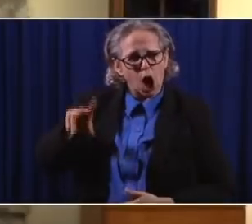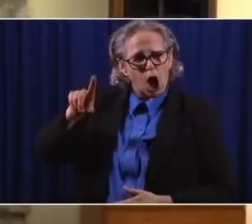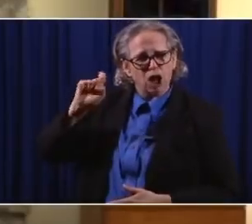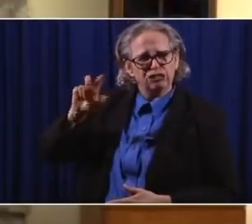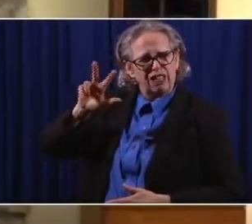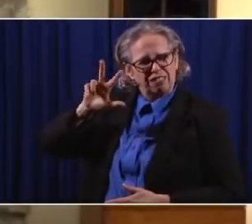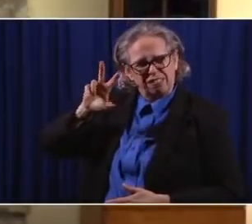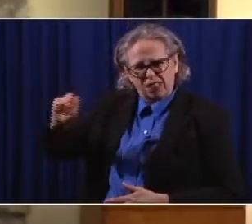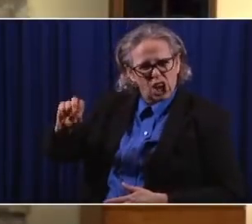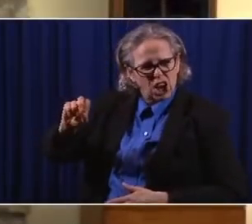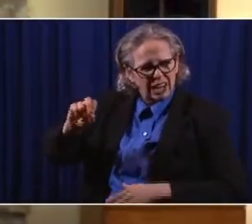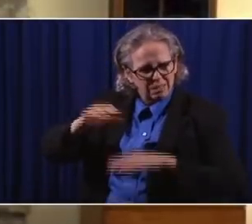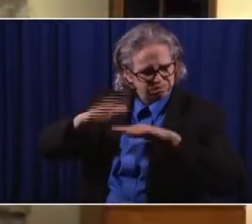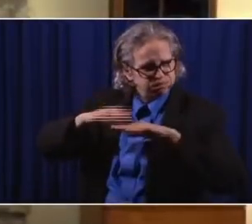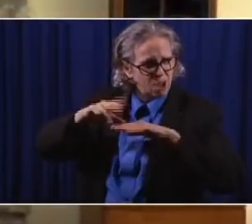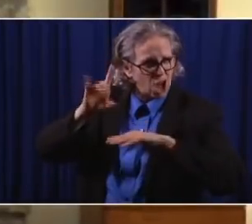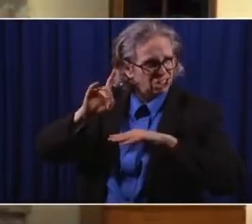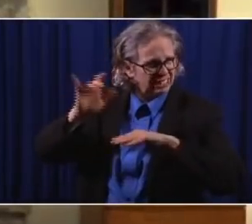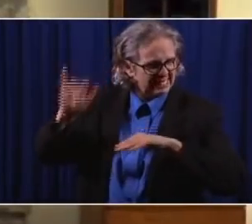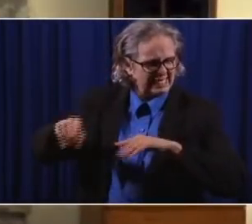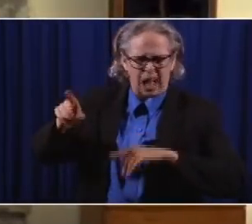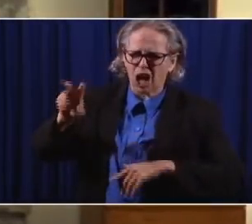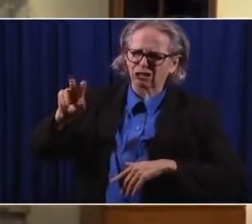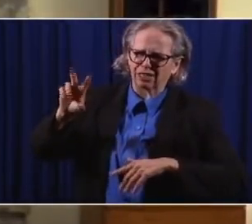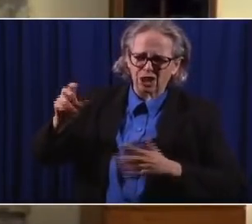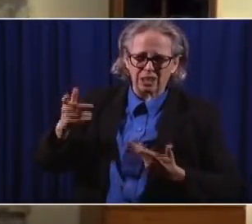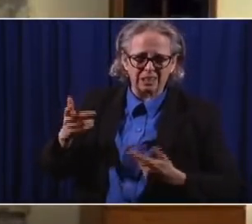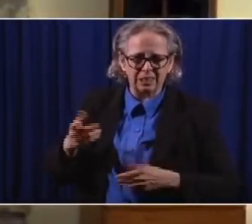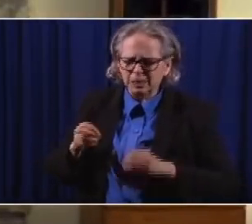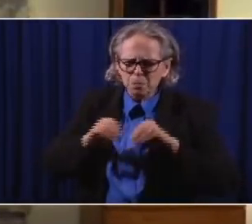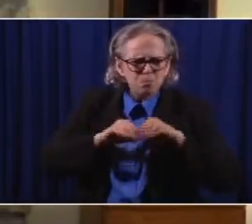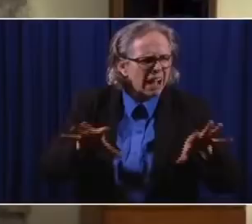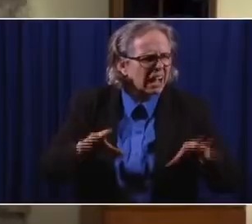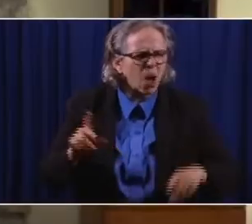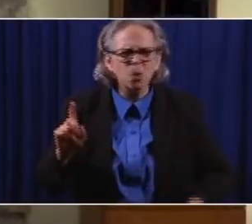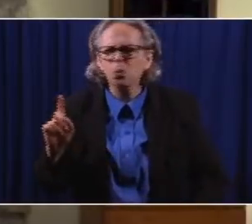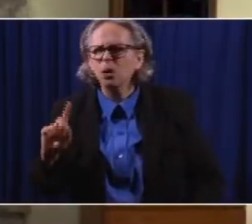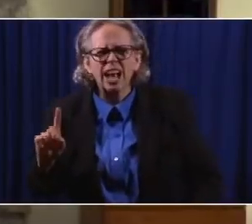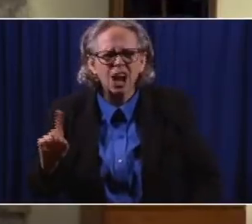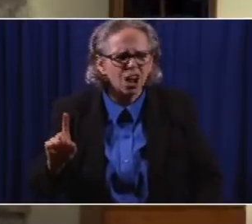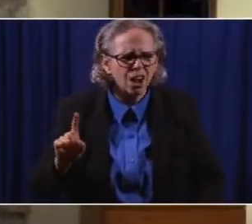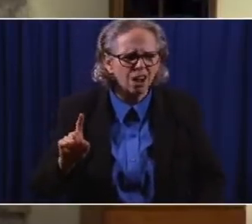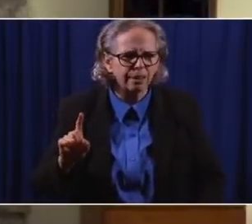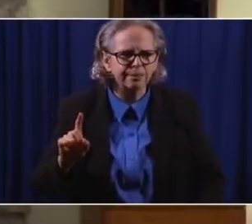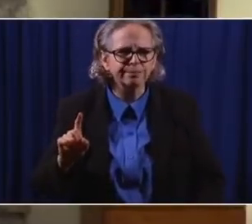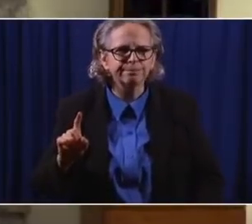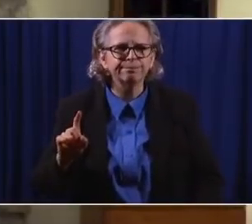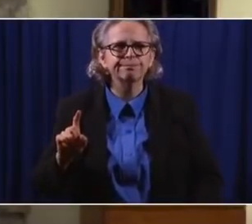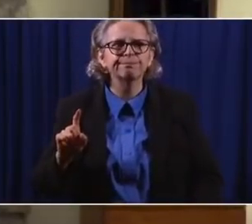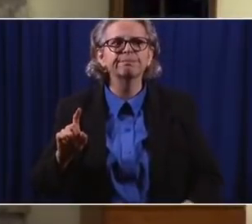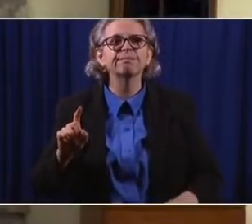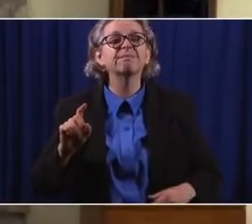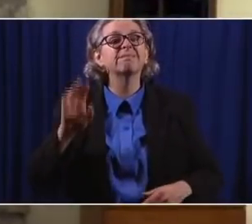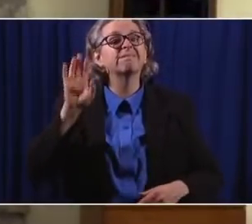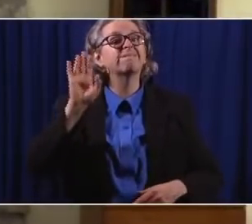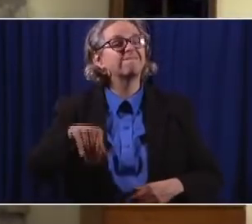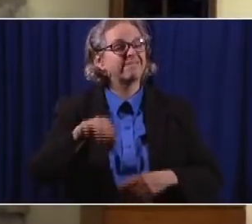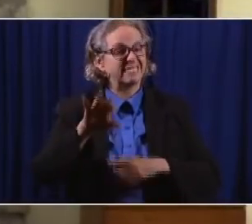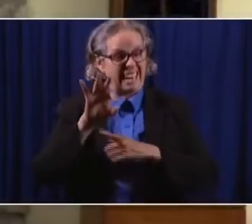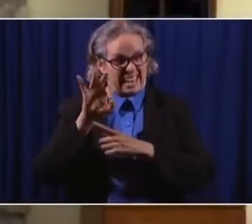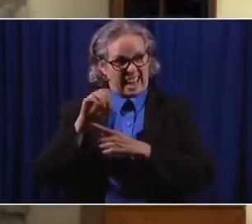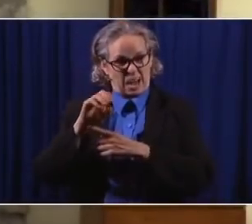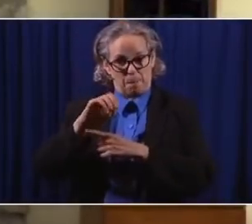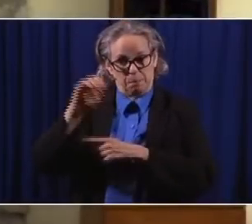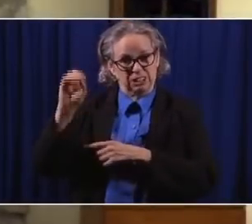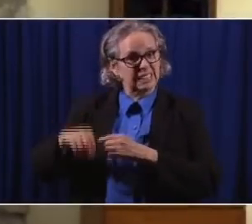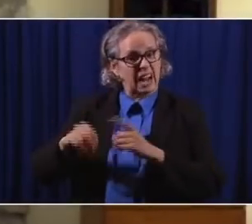per 100,000. Health department officials report the county has had more than 90 cases to date in October, which is triple the number of cases